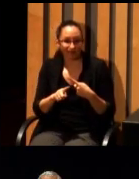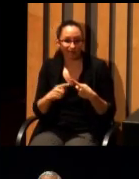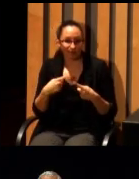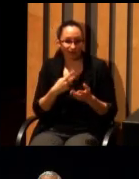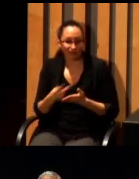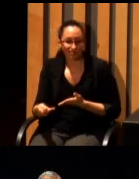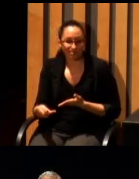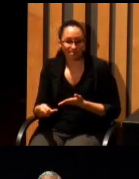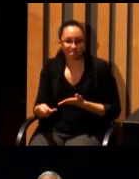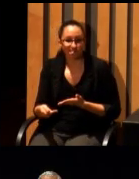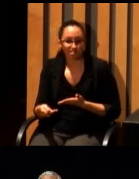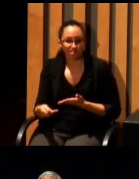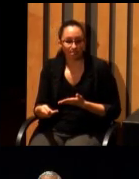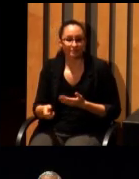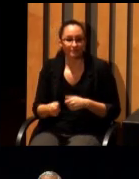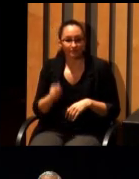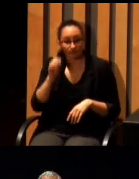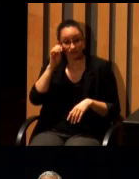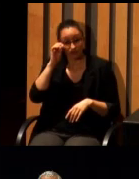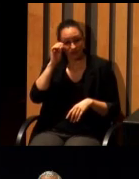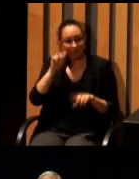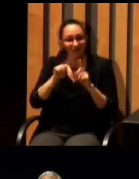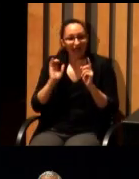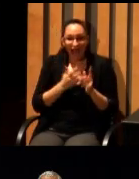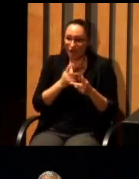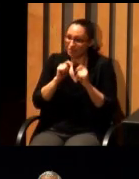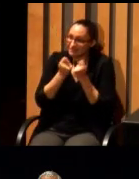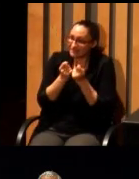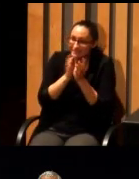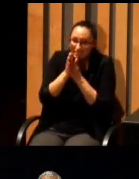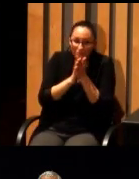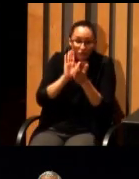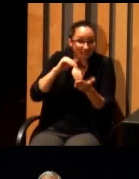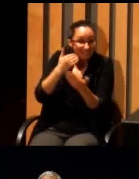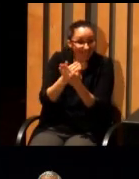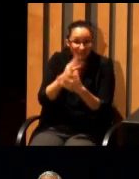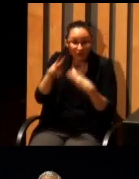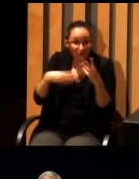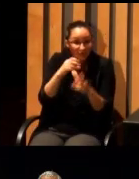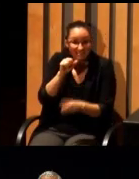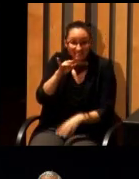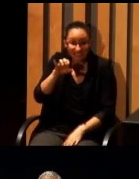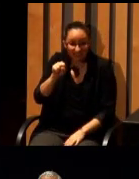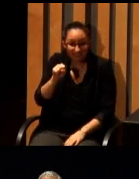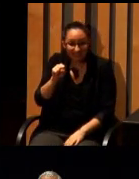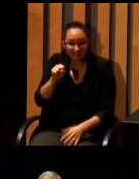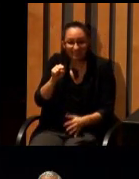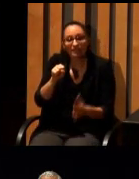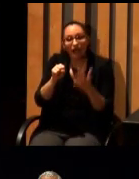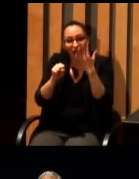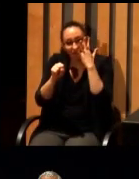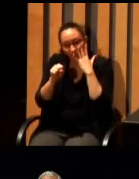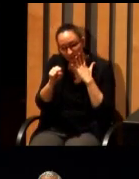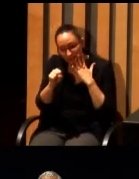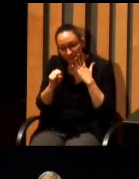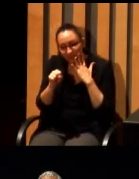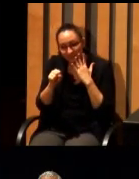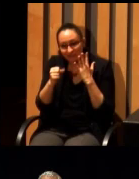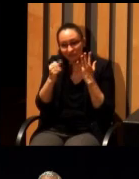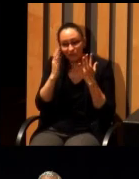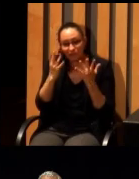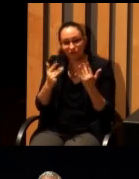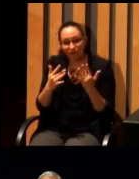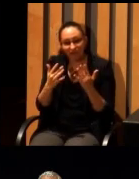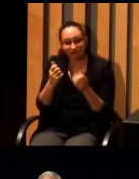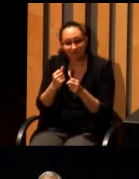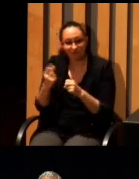was our team that was on its way to the World Series, even though, as it turned out, we may have to wait another year. I